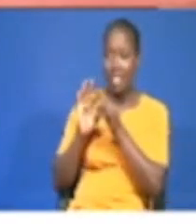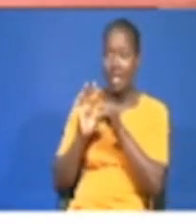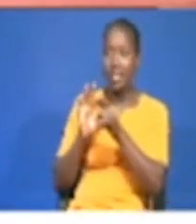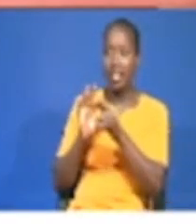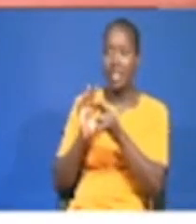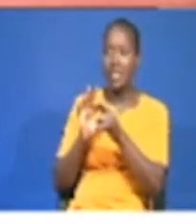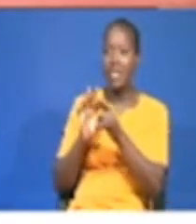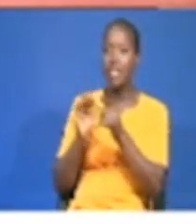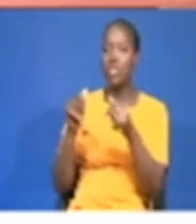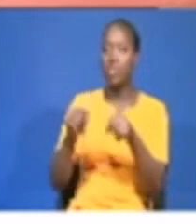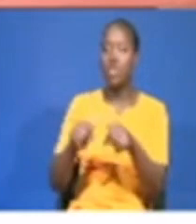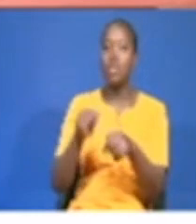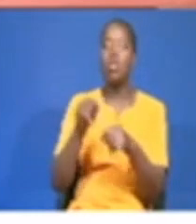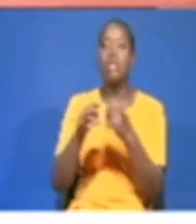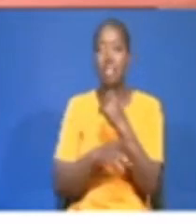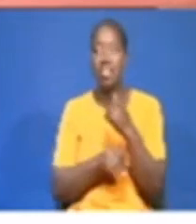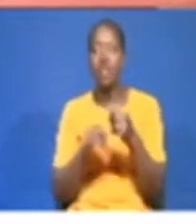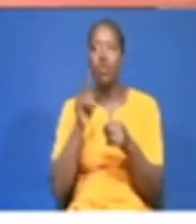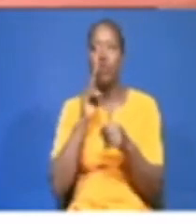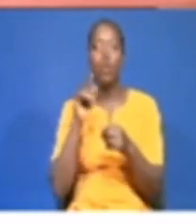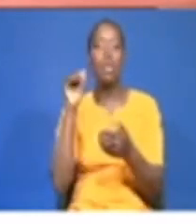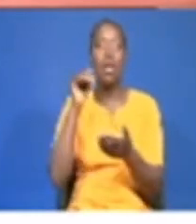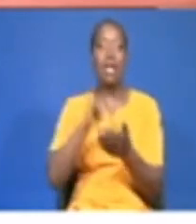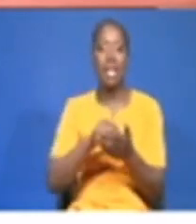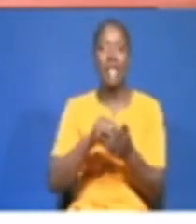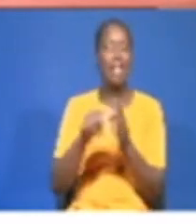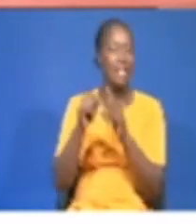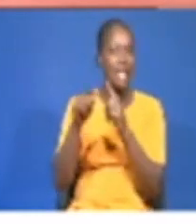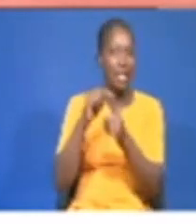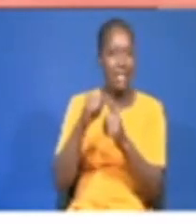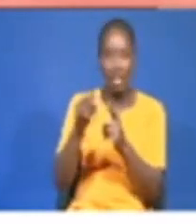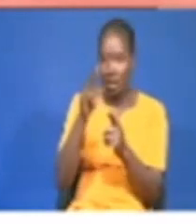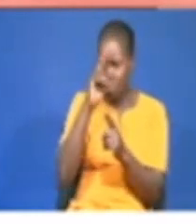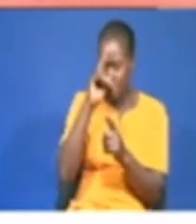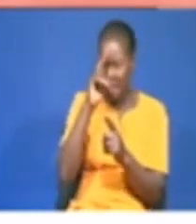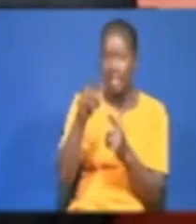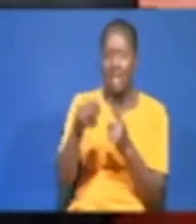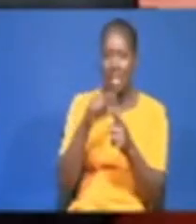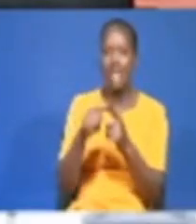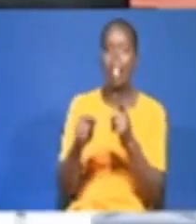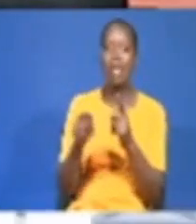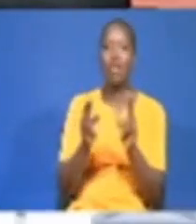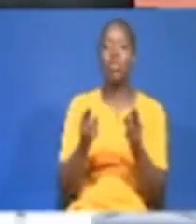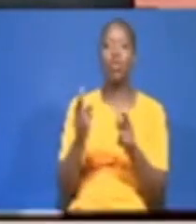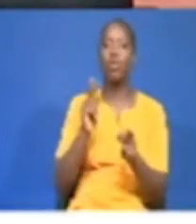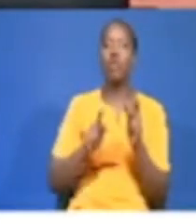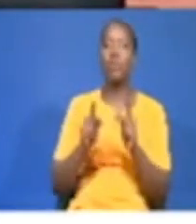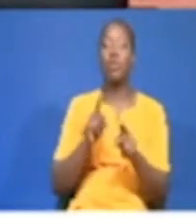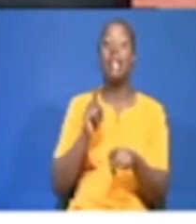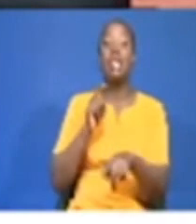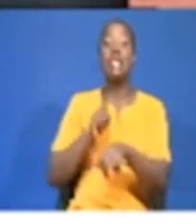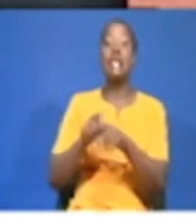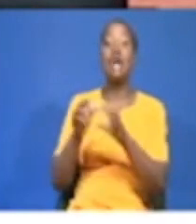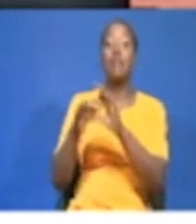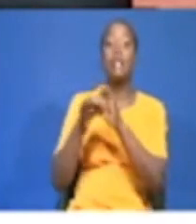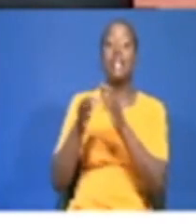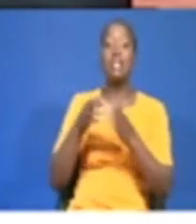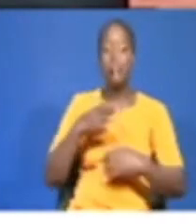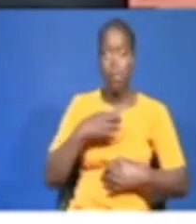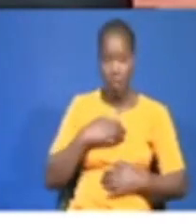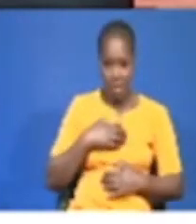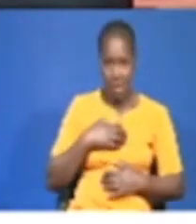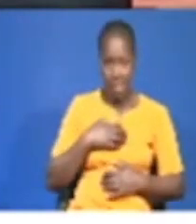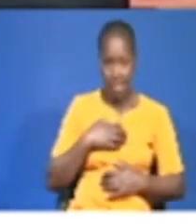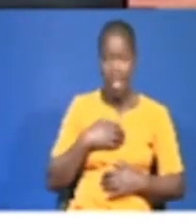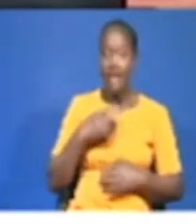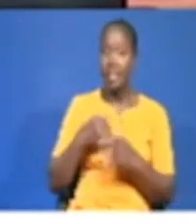today, they raid tomorrow, they kill police officers, they kill civilians, when that culture permits,